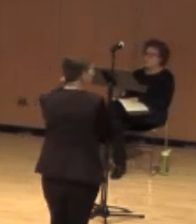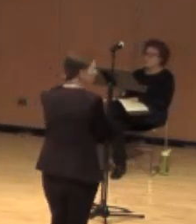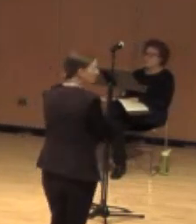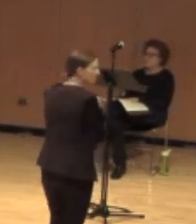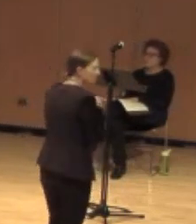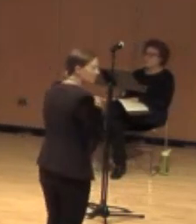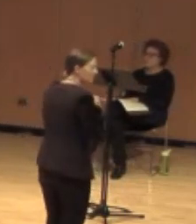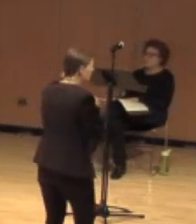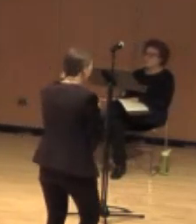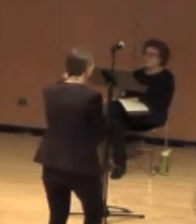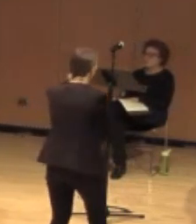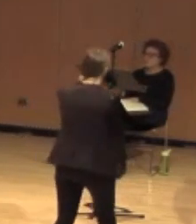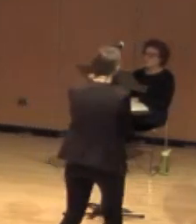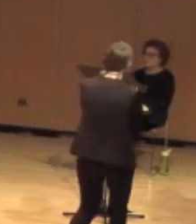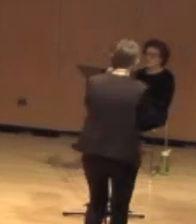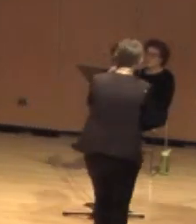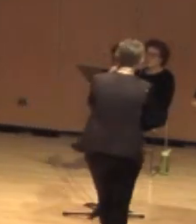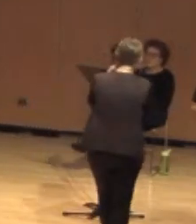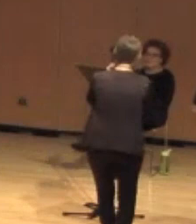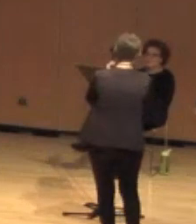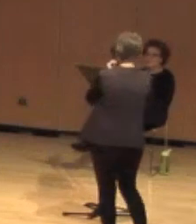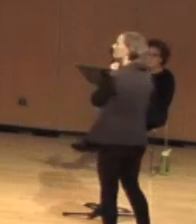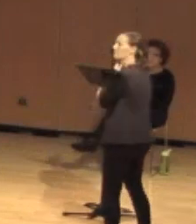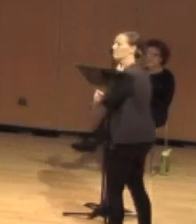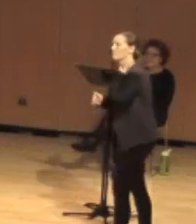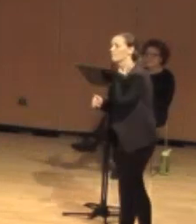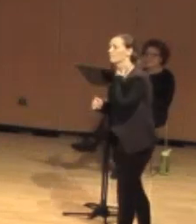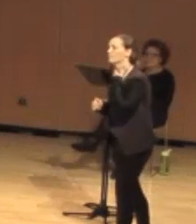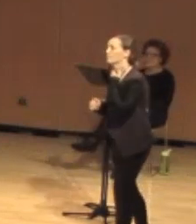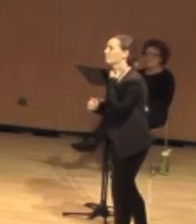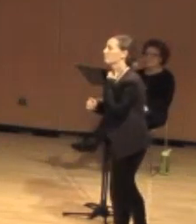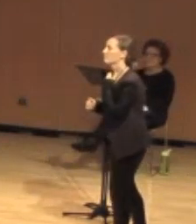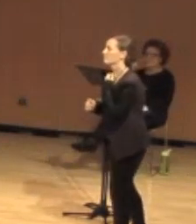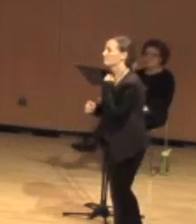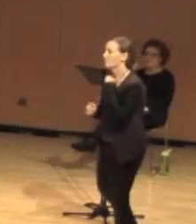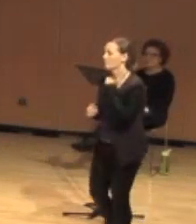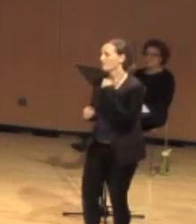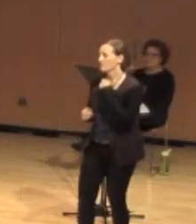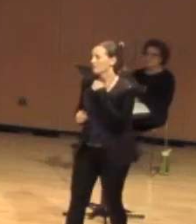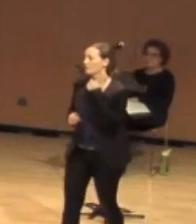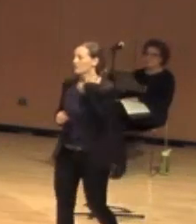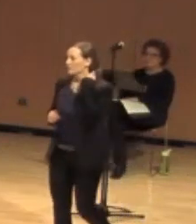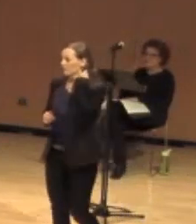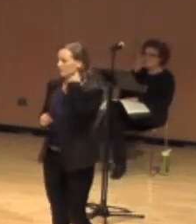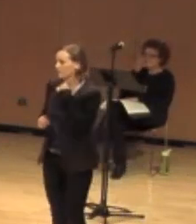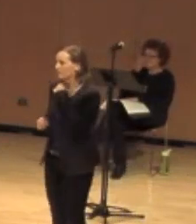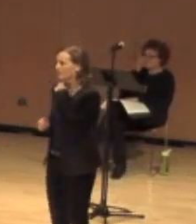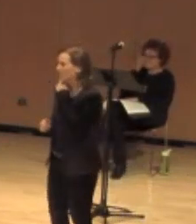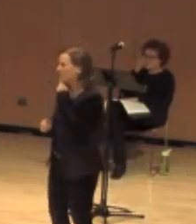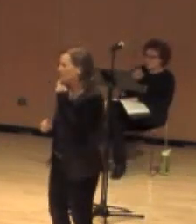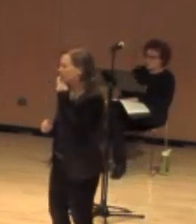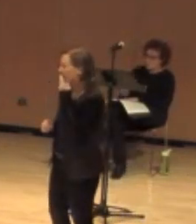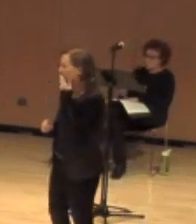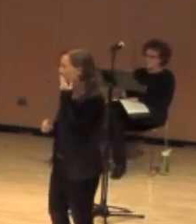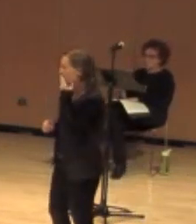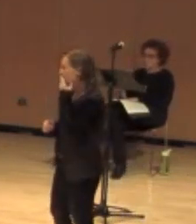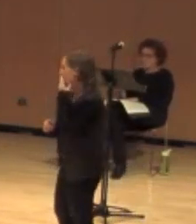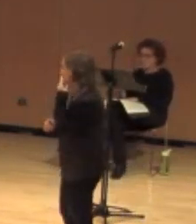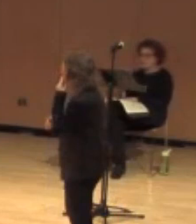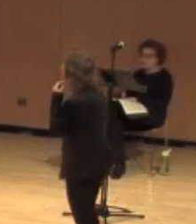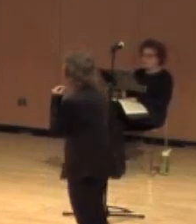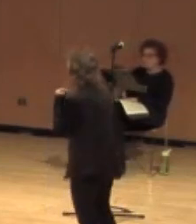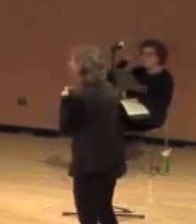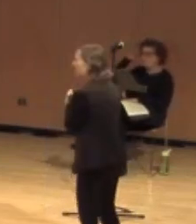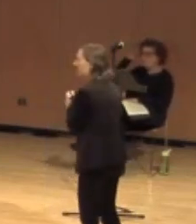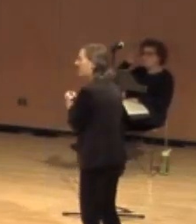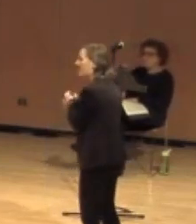forever um I'm just gonna finish up giving the instructions to the actress with you guys listening so